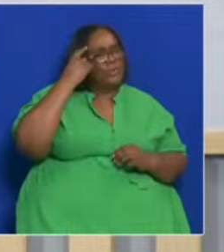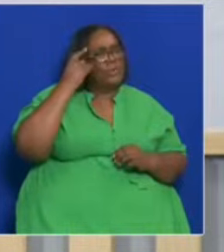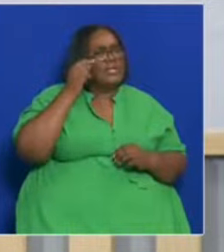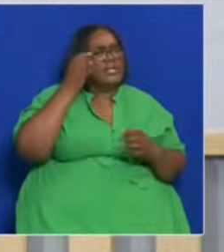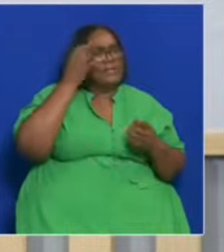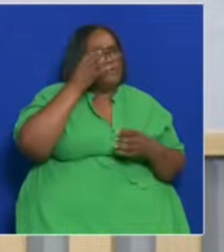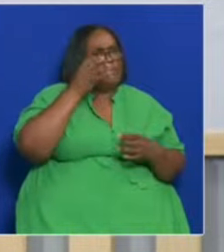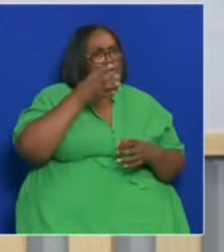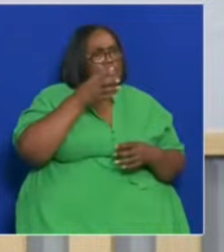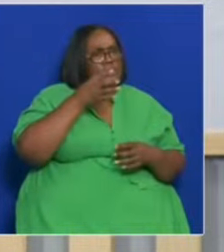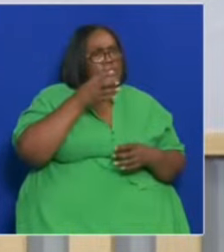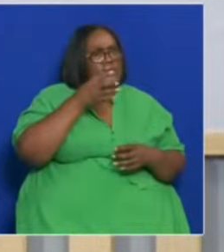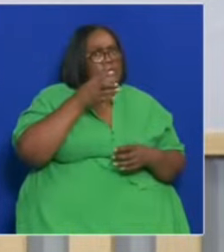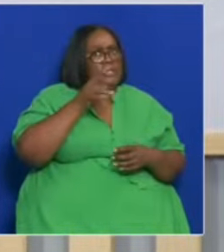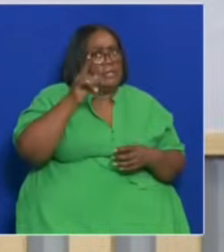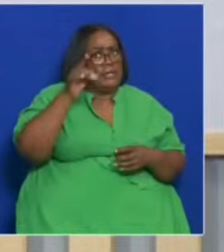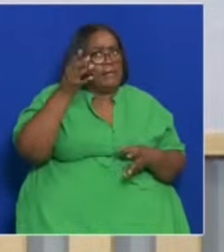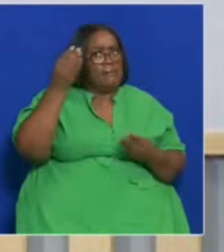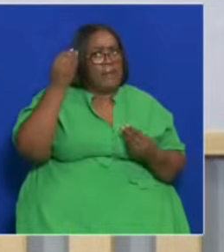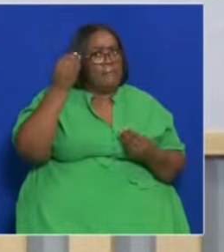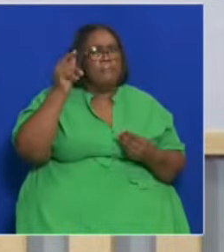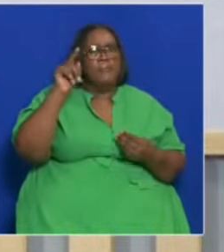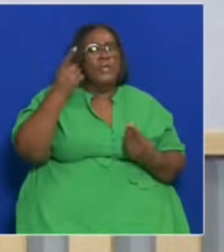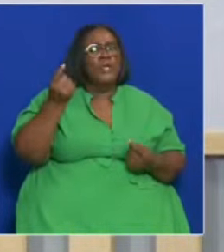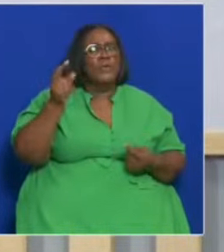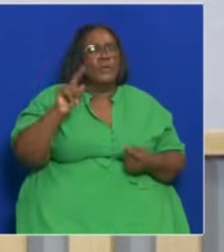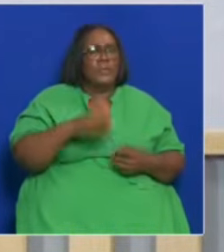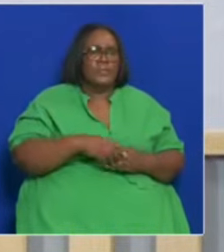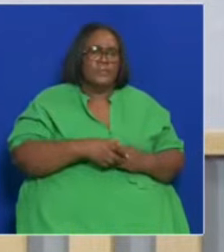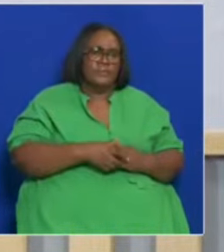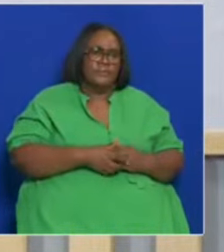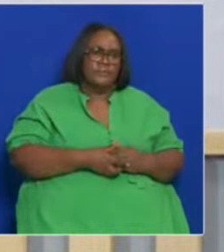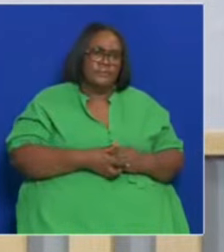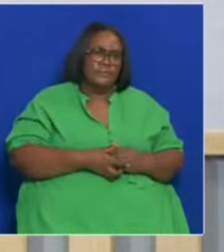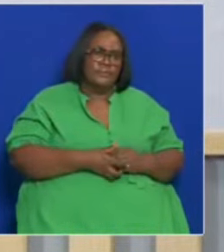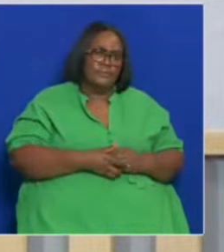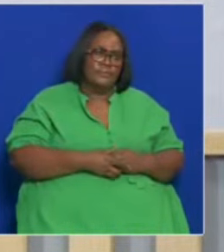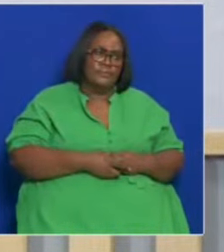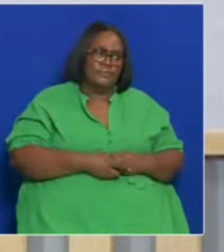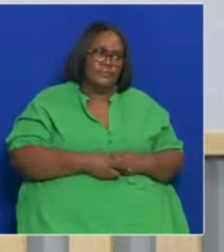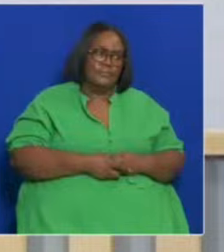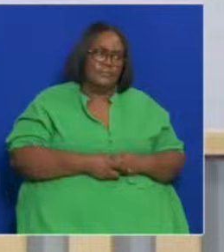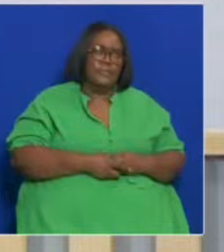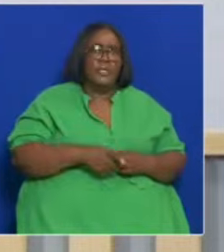obtained? That she would alert the minister and